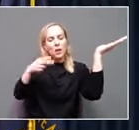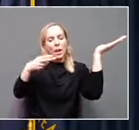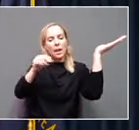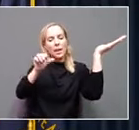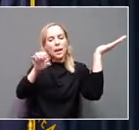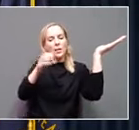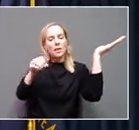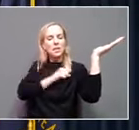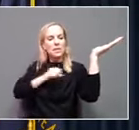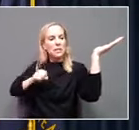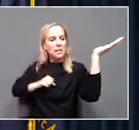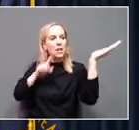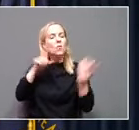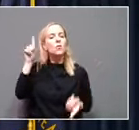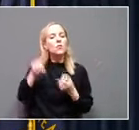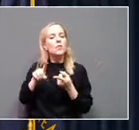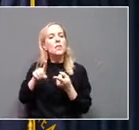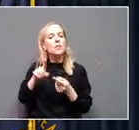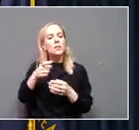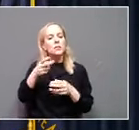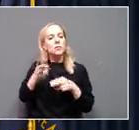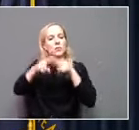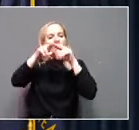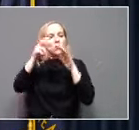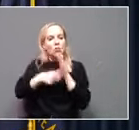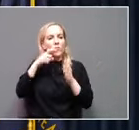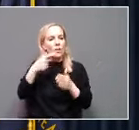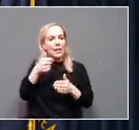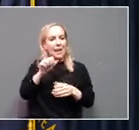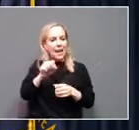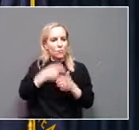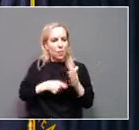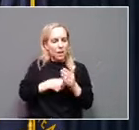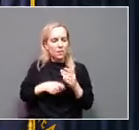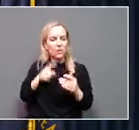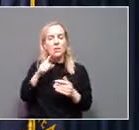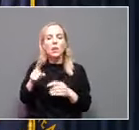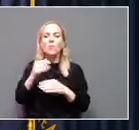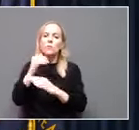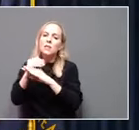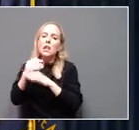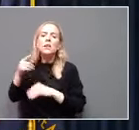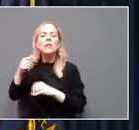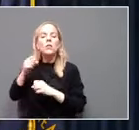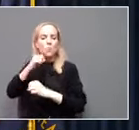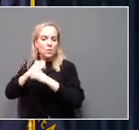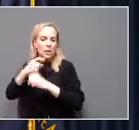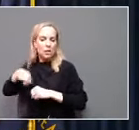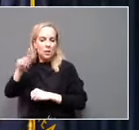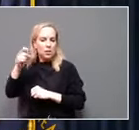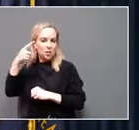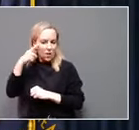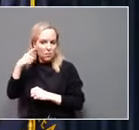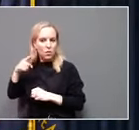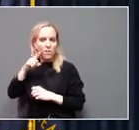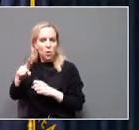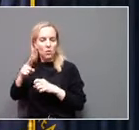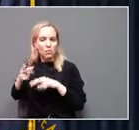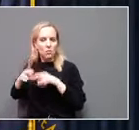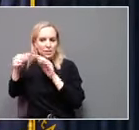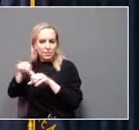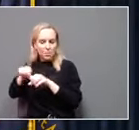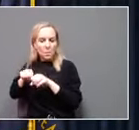consumer costs of rising gas prices while protecting the federal government's capacity to make infrastructure investments. It would not